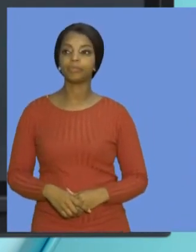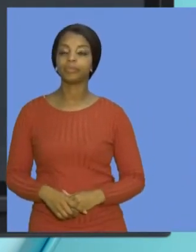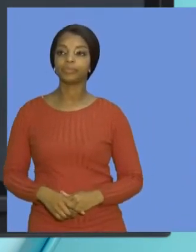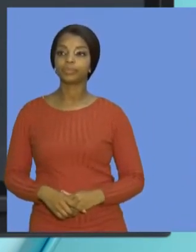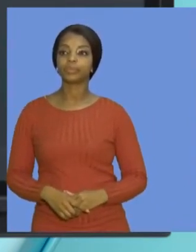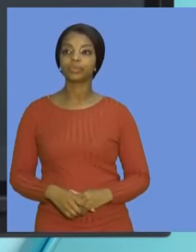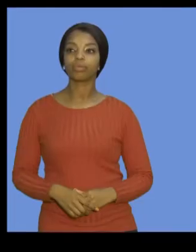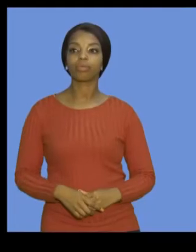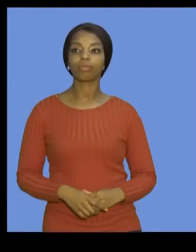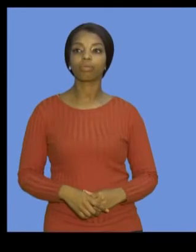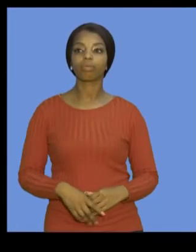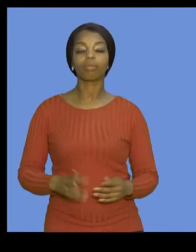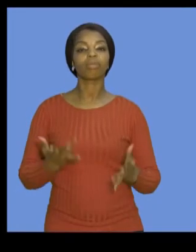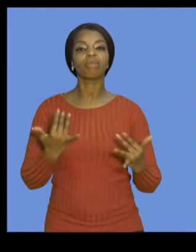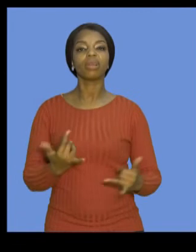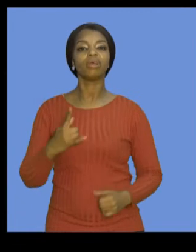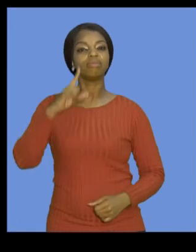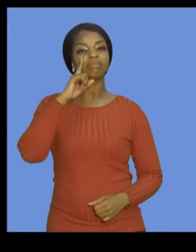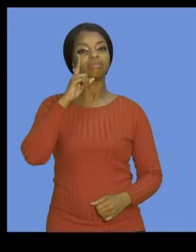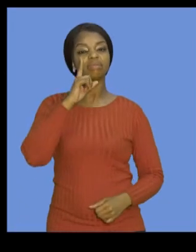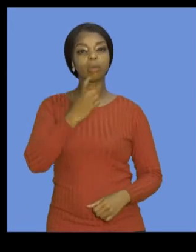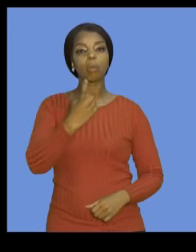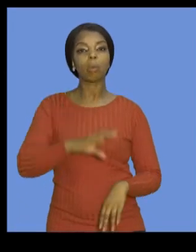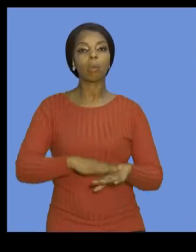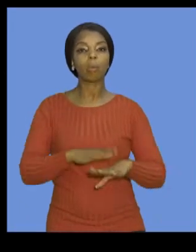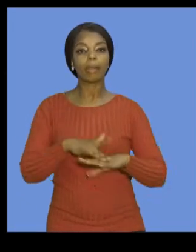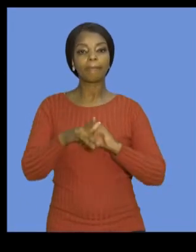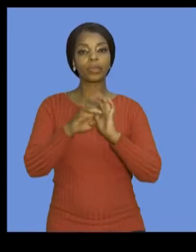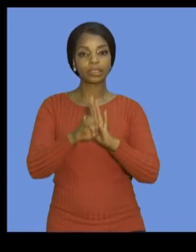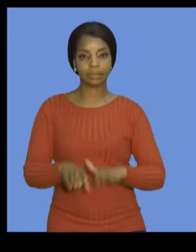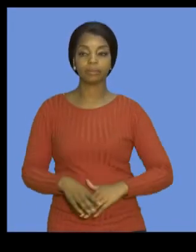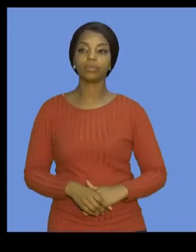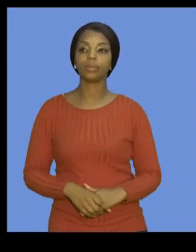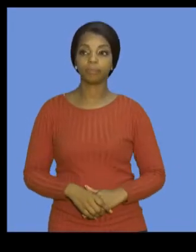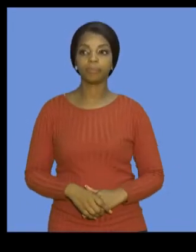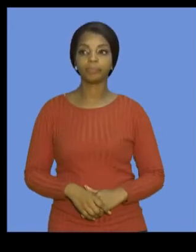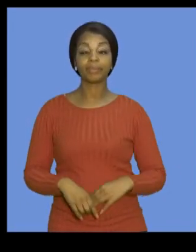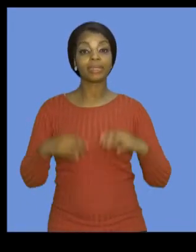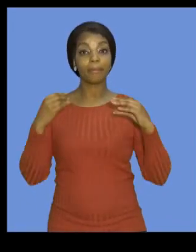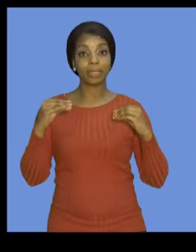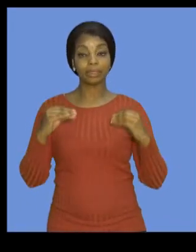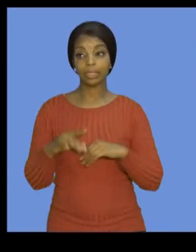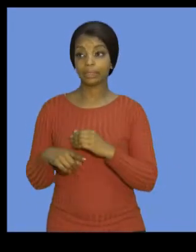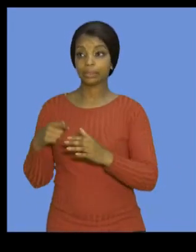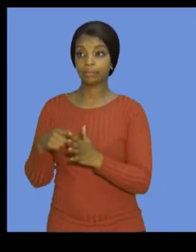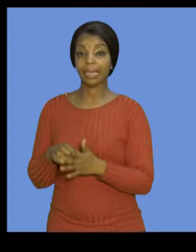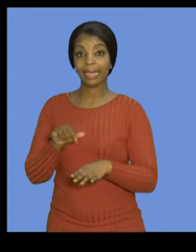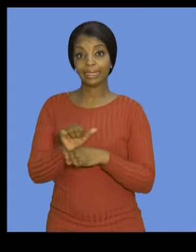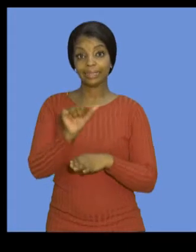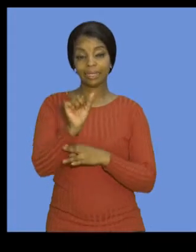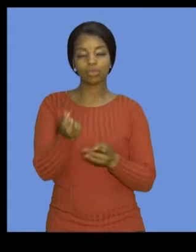amount. Now, let's look at maybe one more example. A business now purchases 16